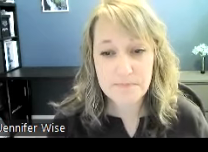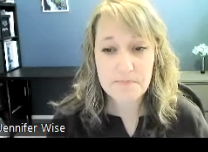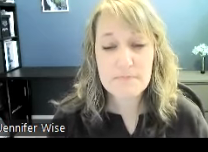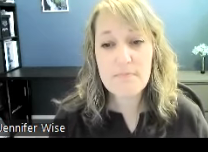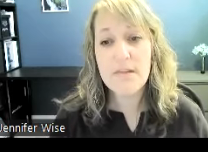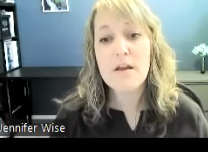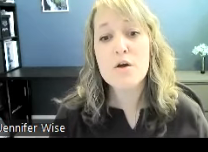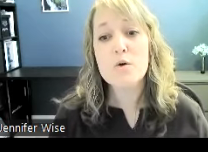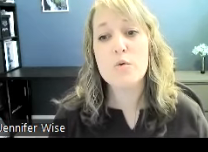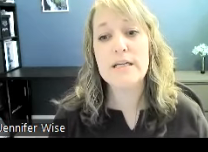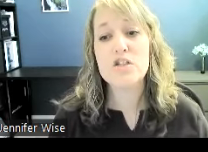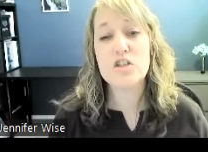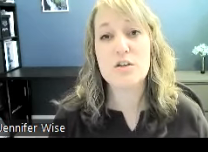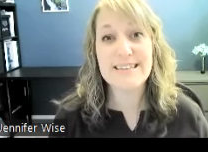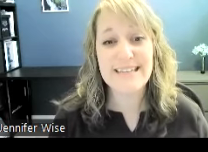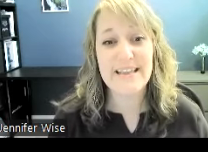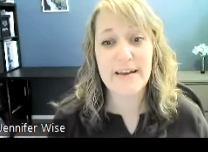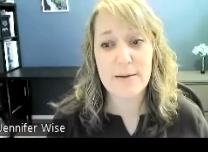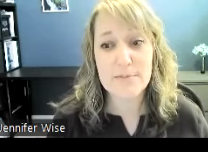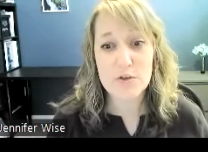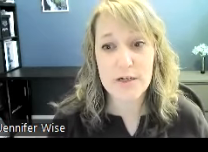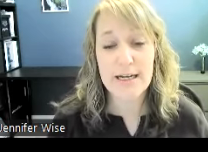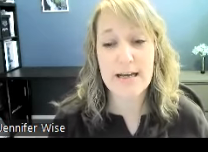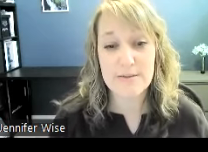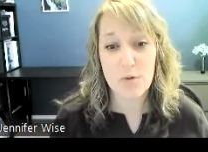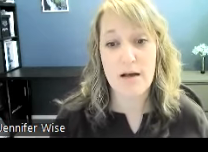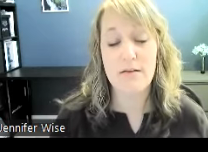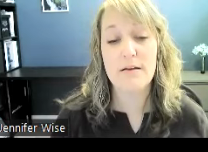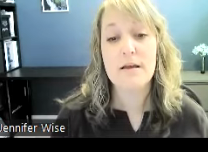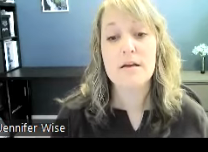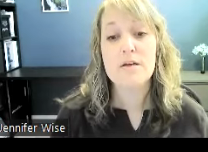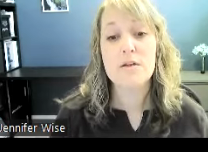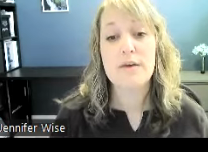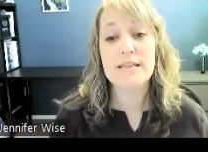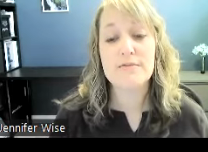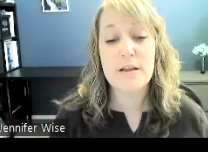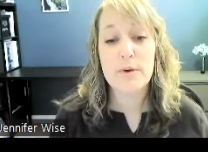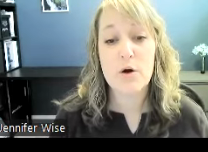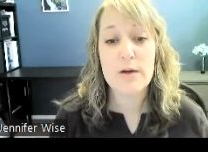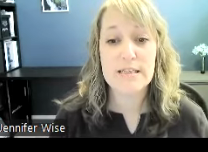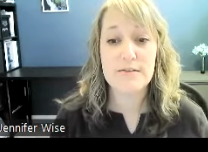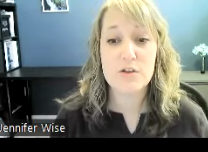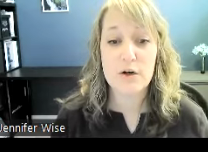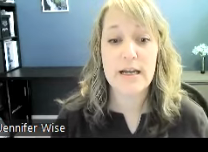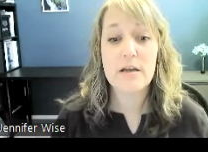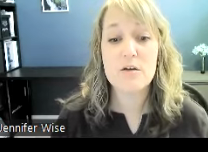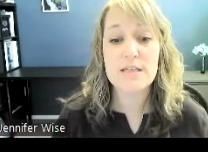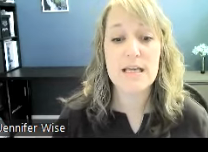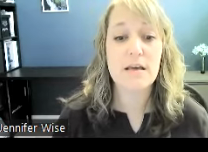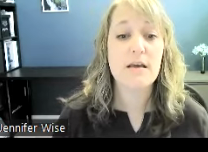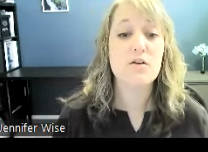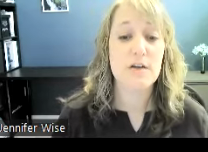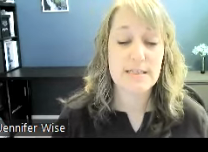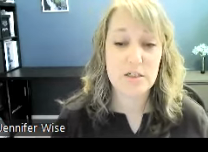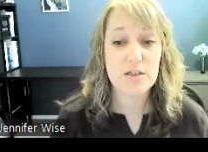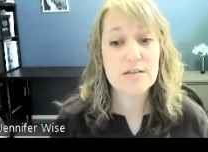cohesion, which you can see in the gum story as well. You can develop a cohesive story